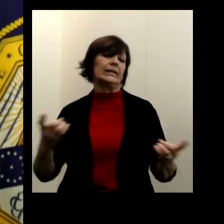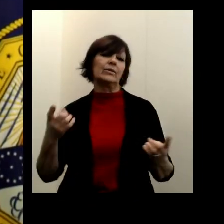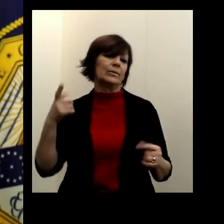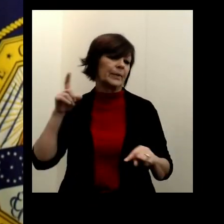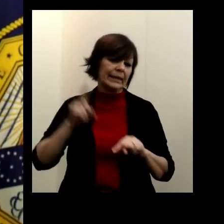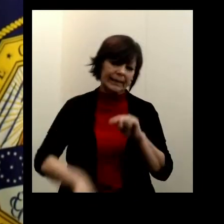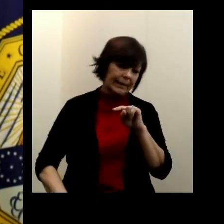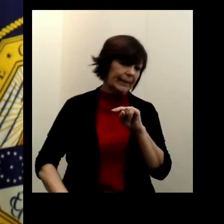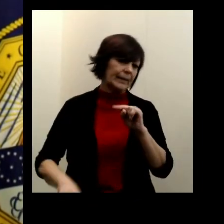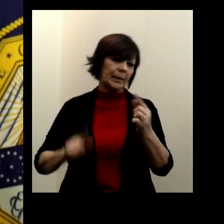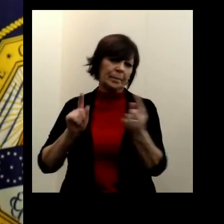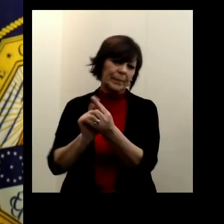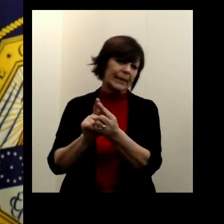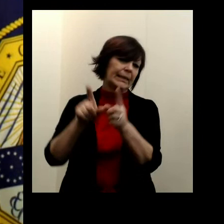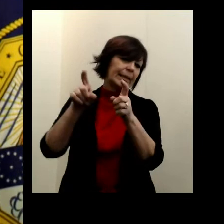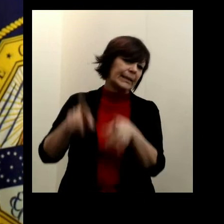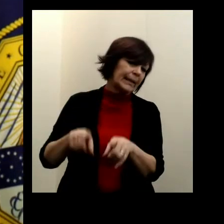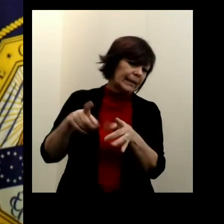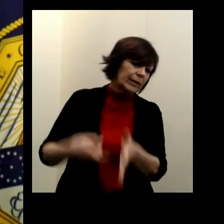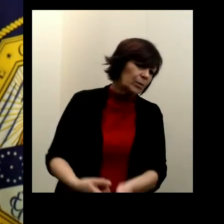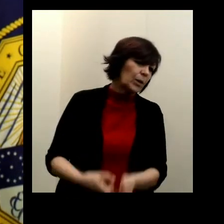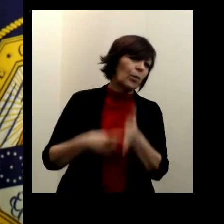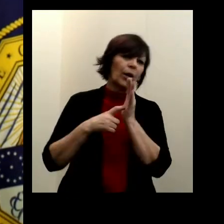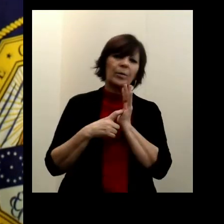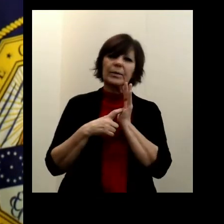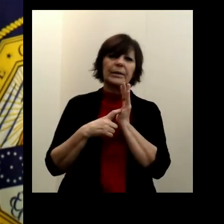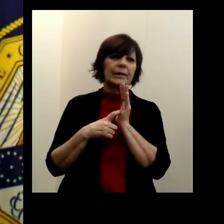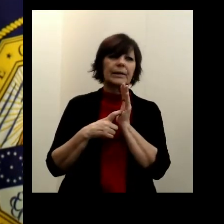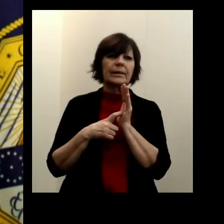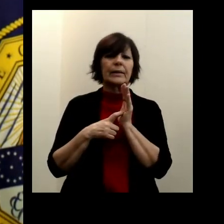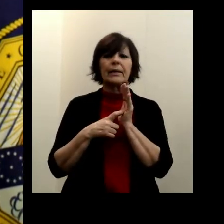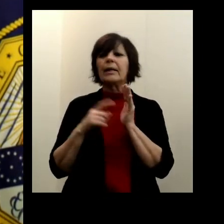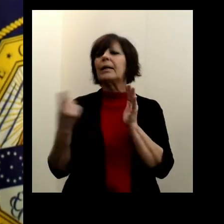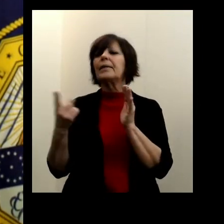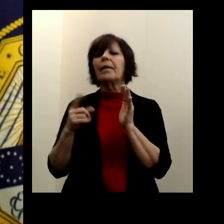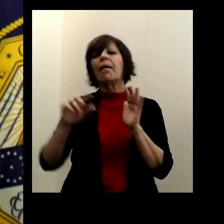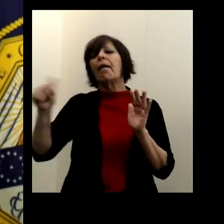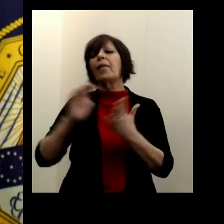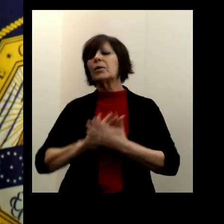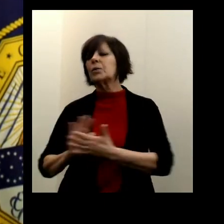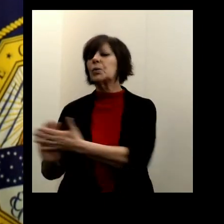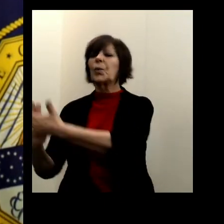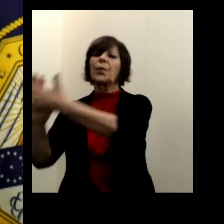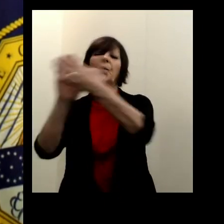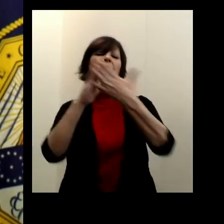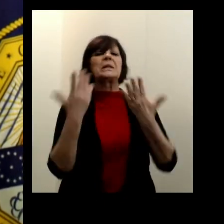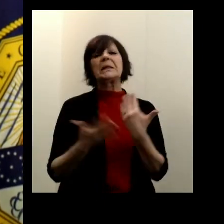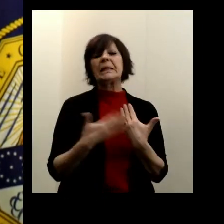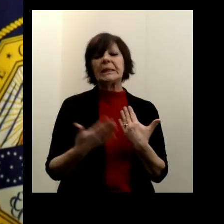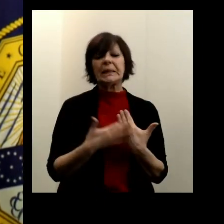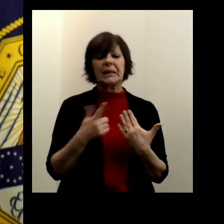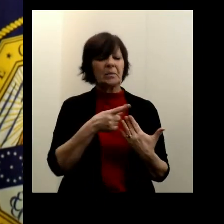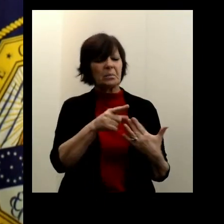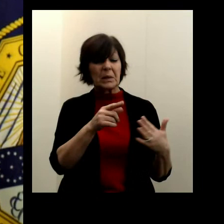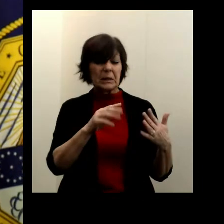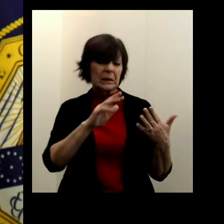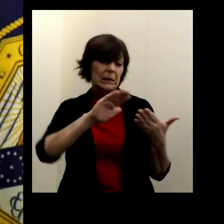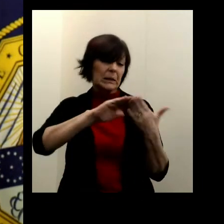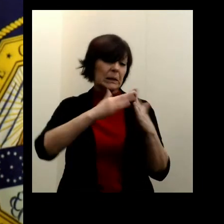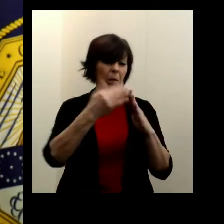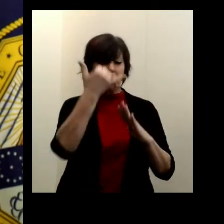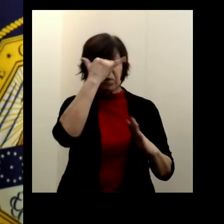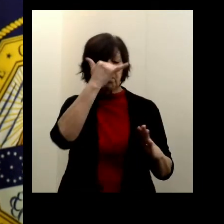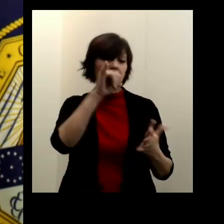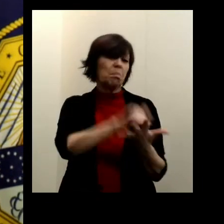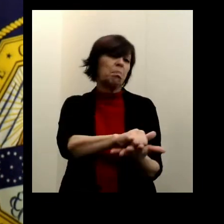would be able to meet the testing requirements that many smaller suburban districts, outside of the city have been able to meet to get students back